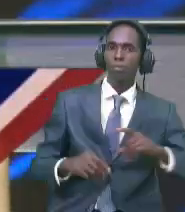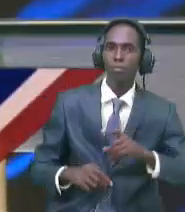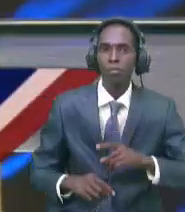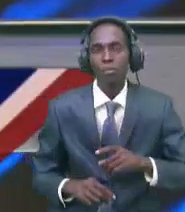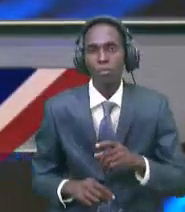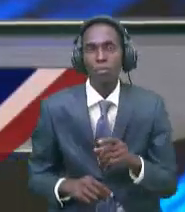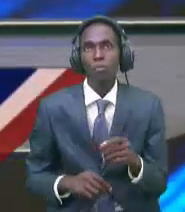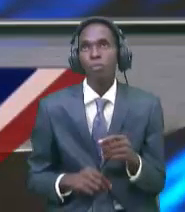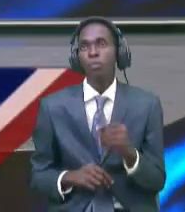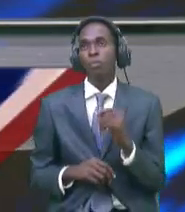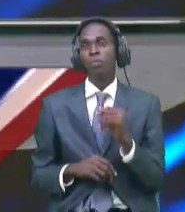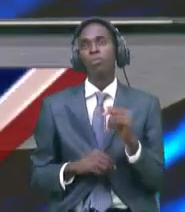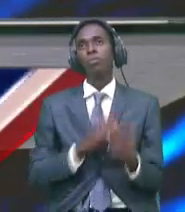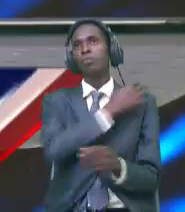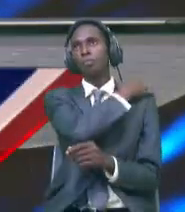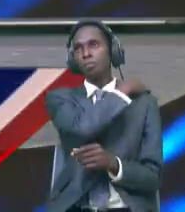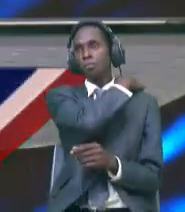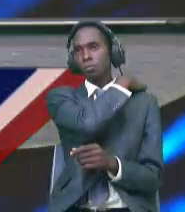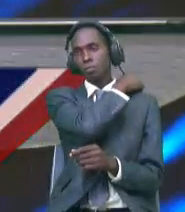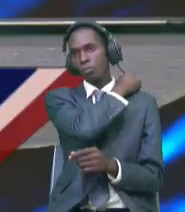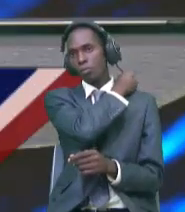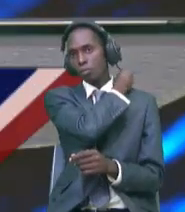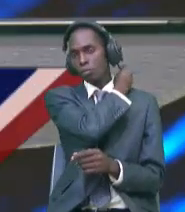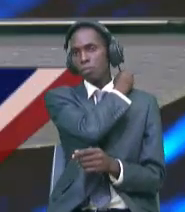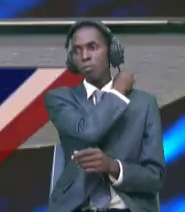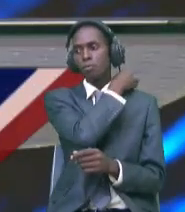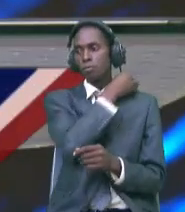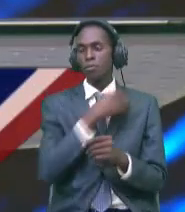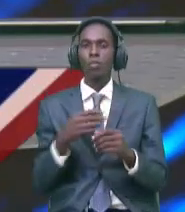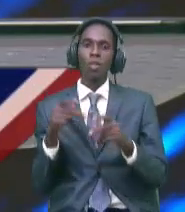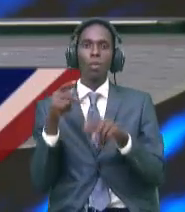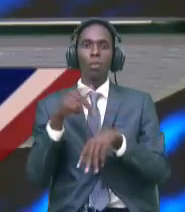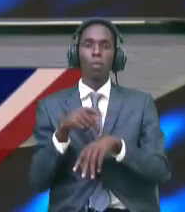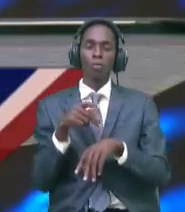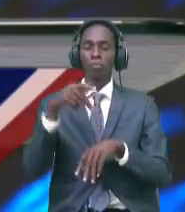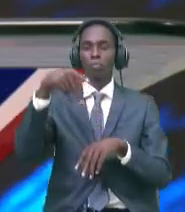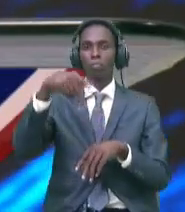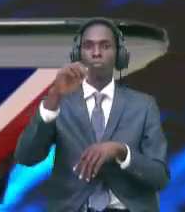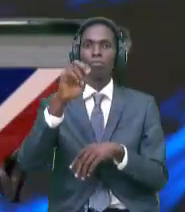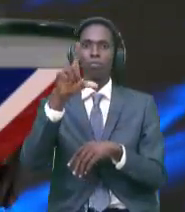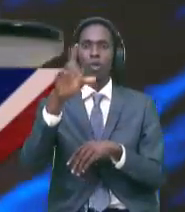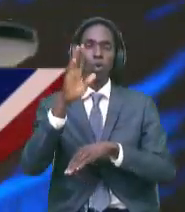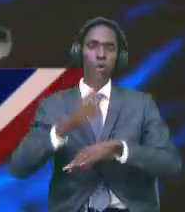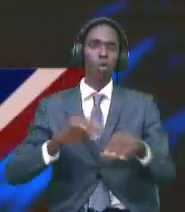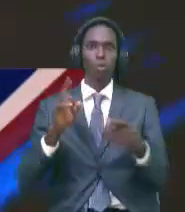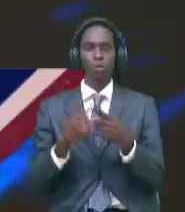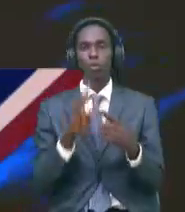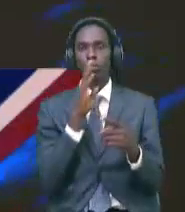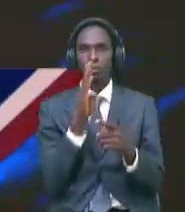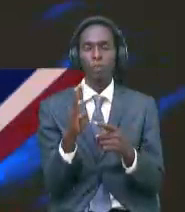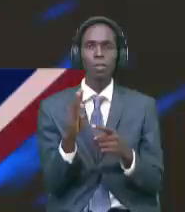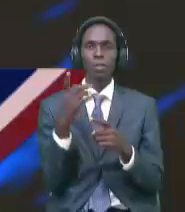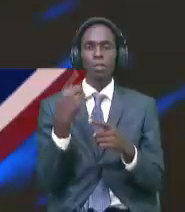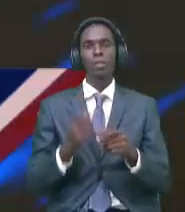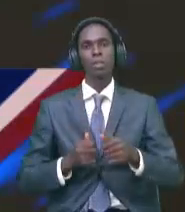to be an apostle of Jesus Christ through the will of God, and Sosthenes,